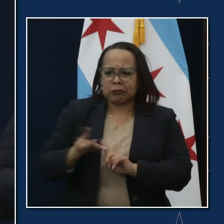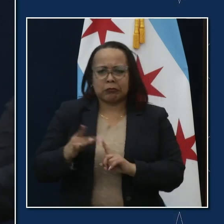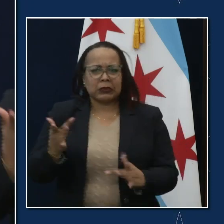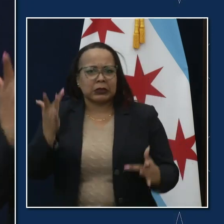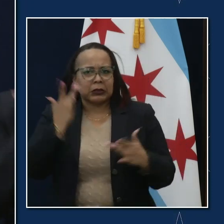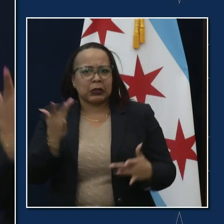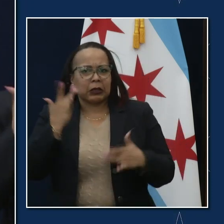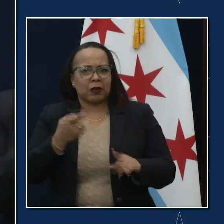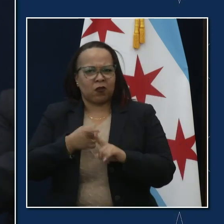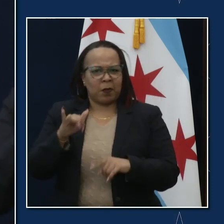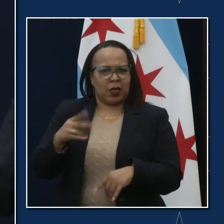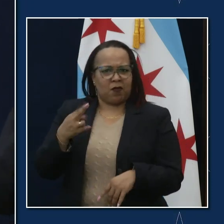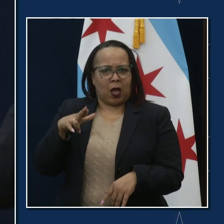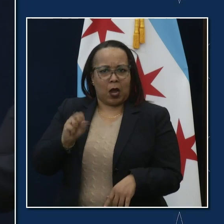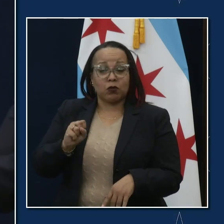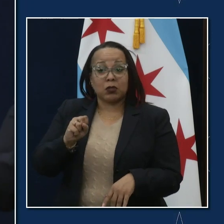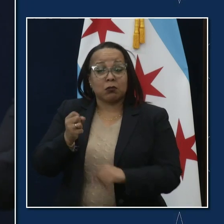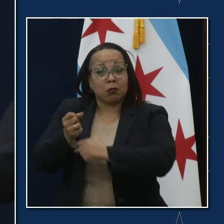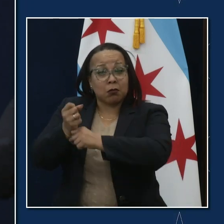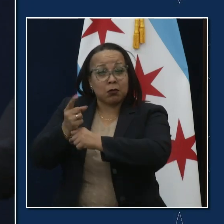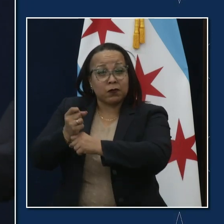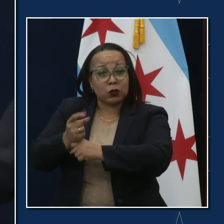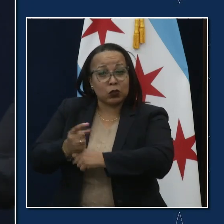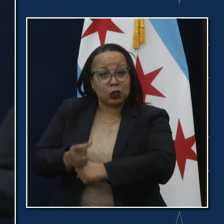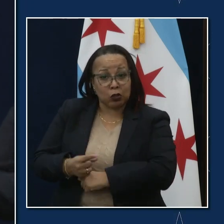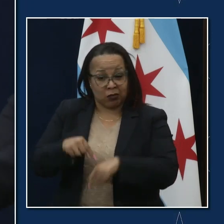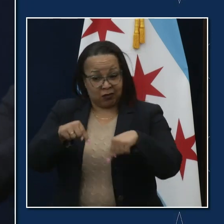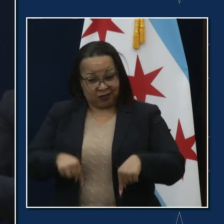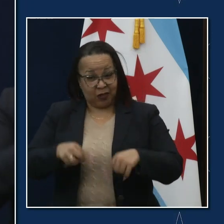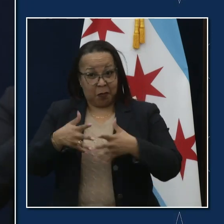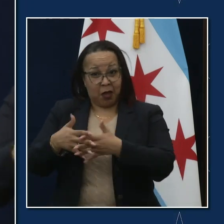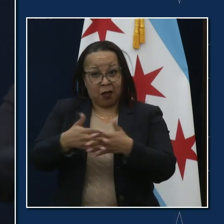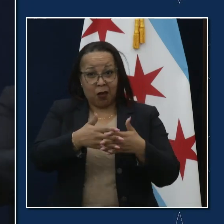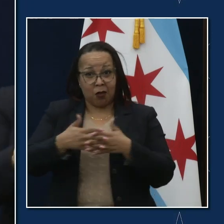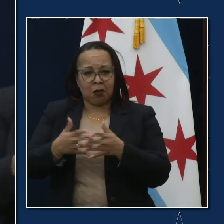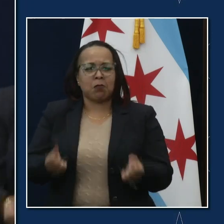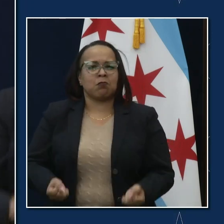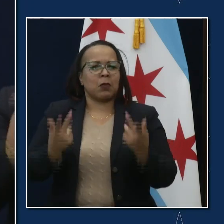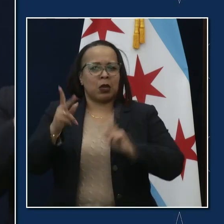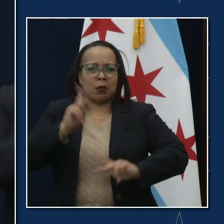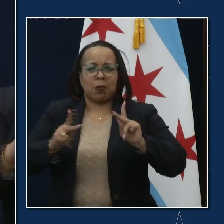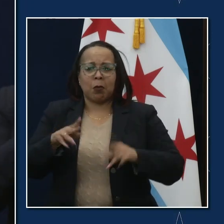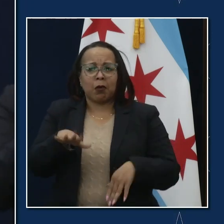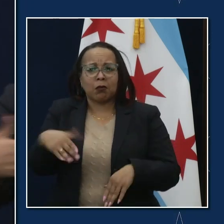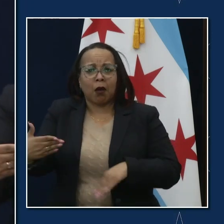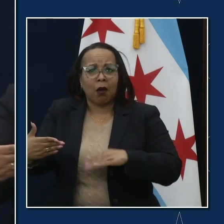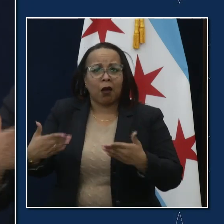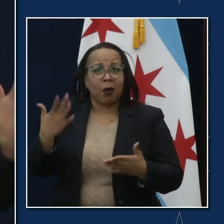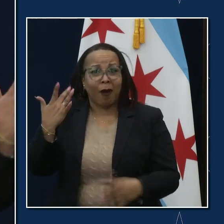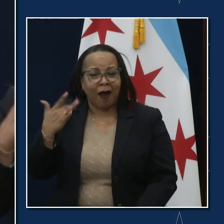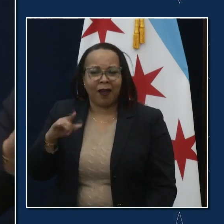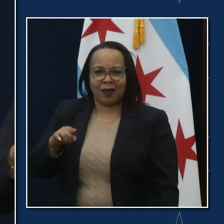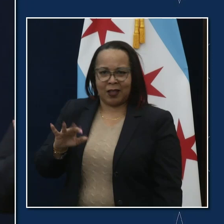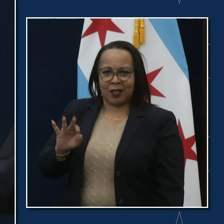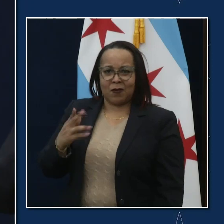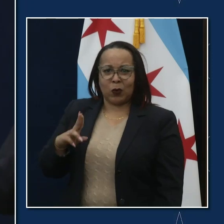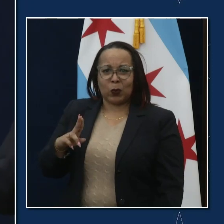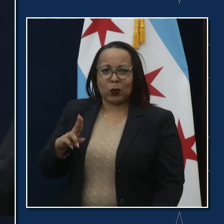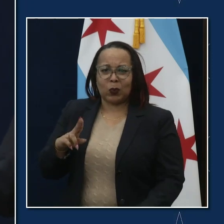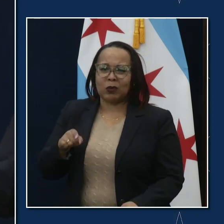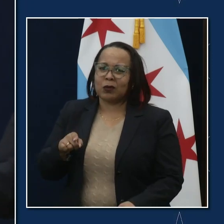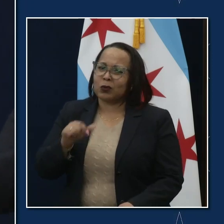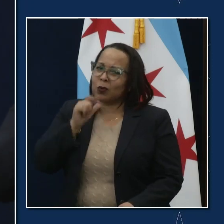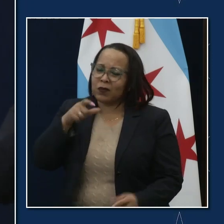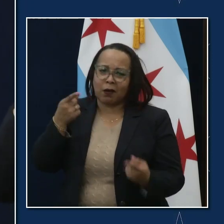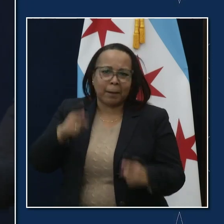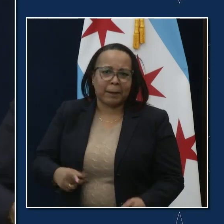illness from the virus. Every year in the United States, tens of thousands of people die from the flu. It doesn't have to be this